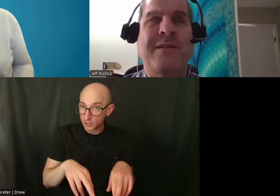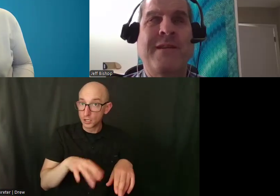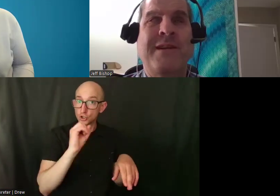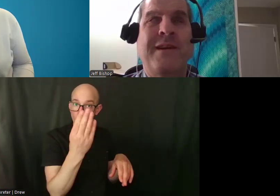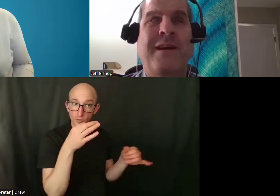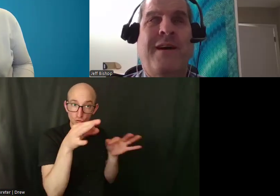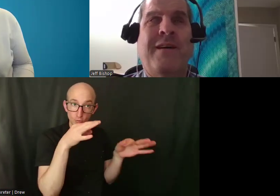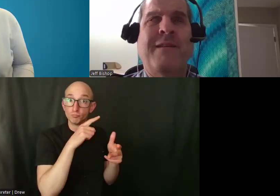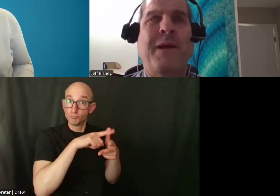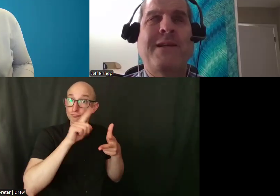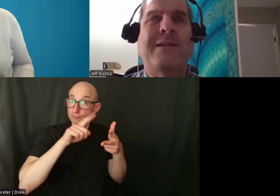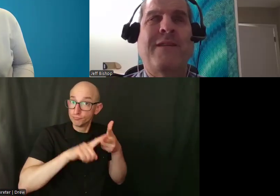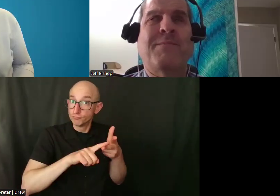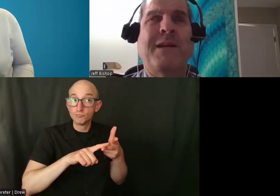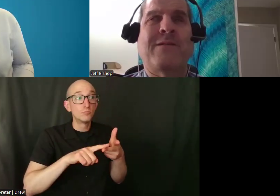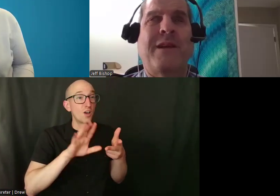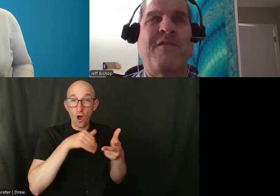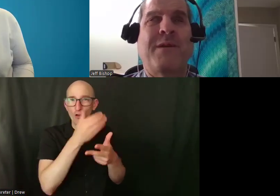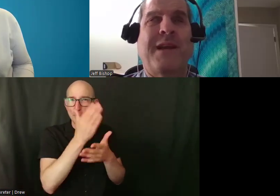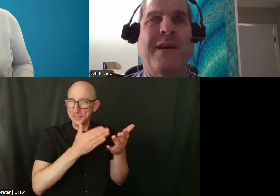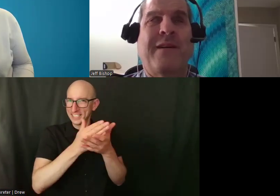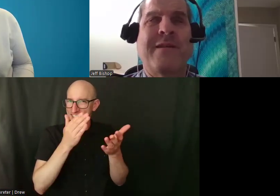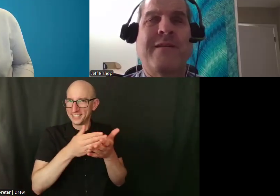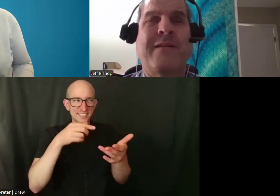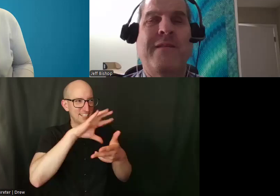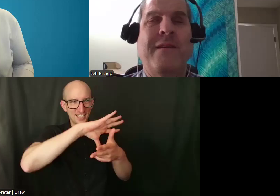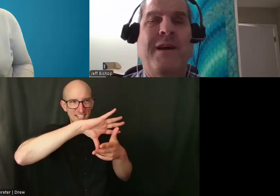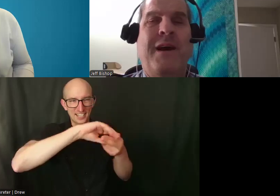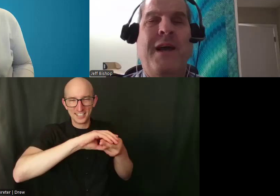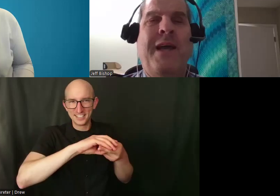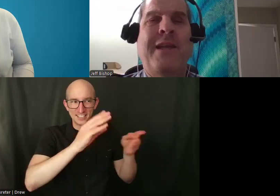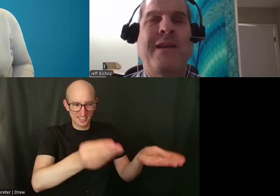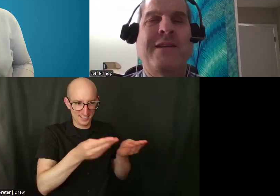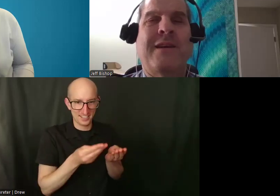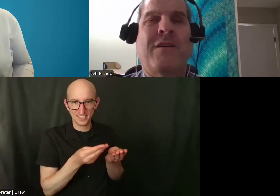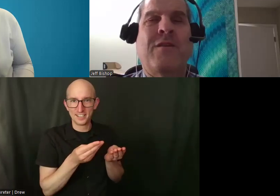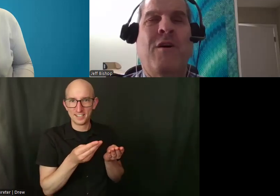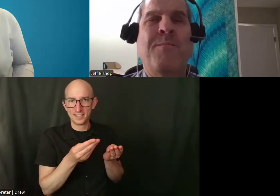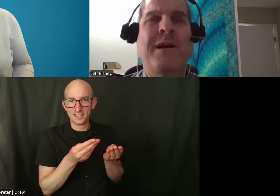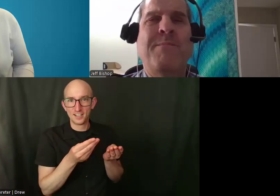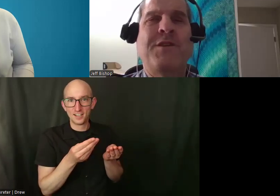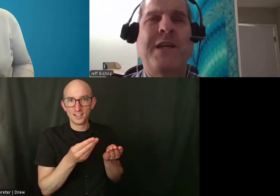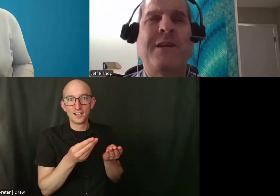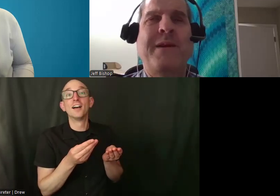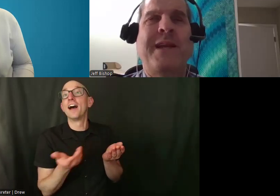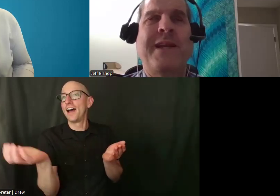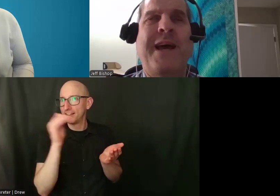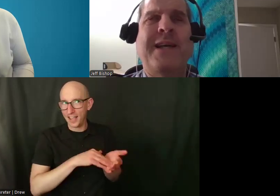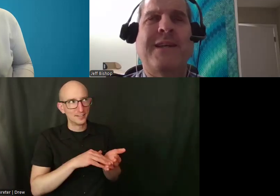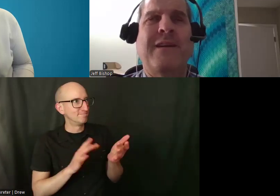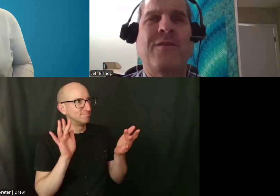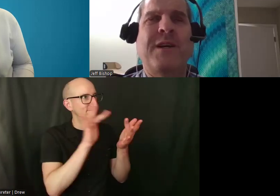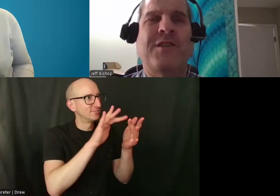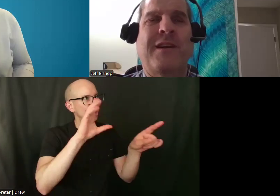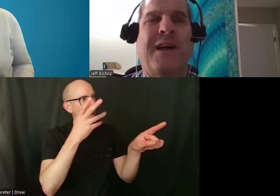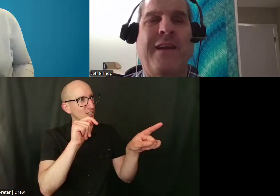description, all the pieces of this puzzle that you've put together, and then open up ChatGPT and ask